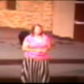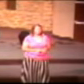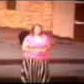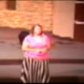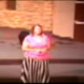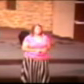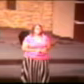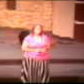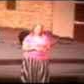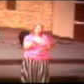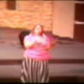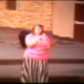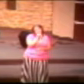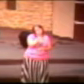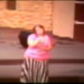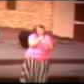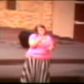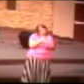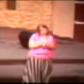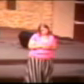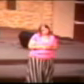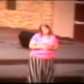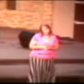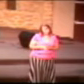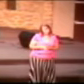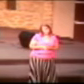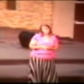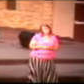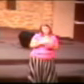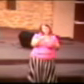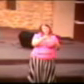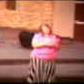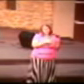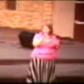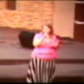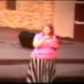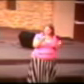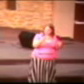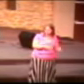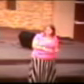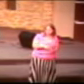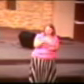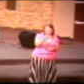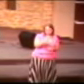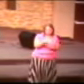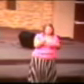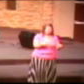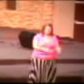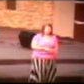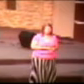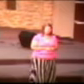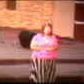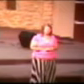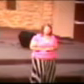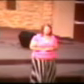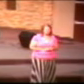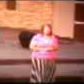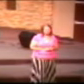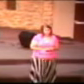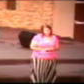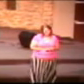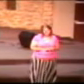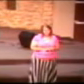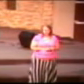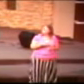That's the question I want to ask. What isn't happening that ought to be happening? We